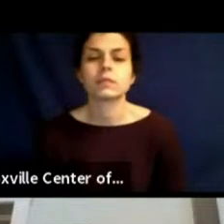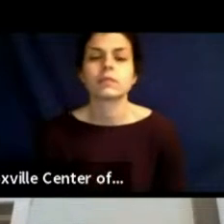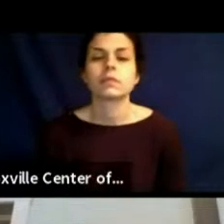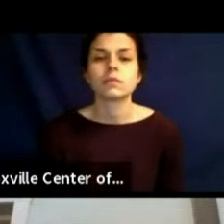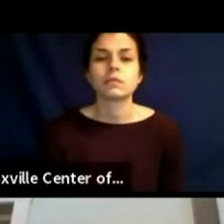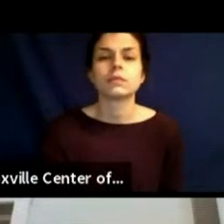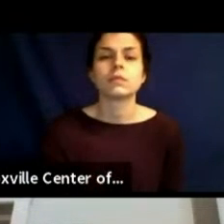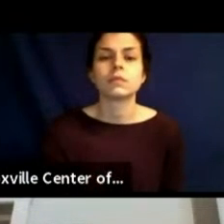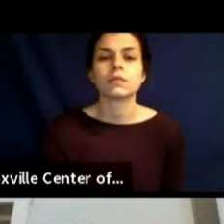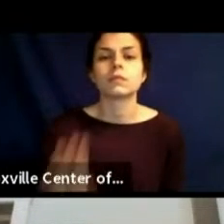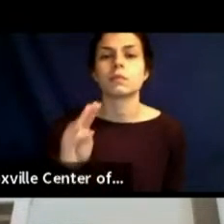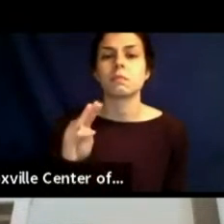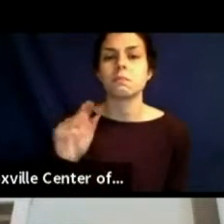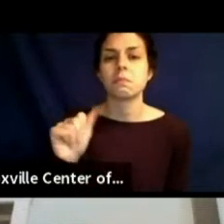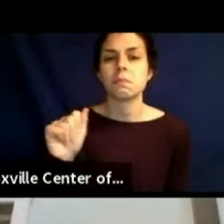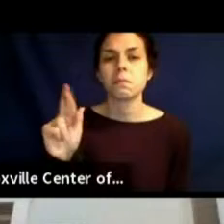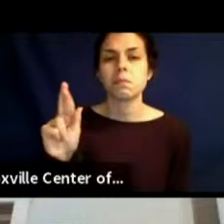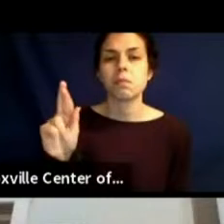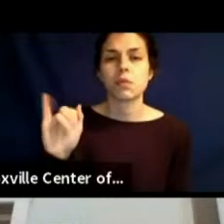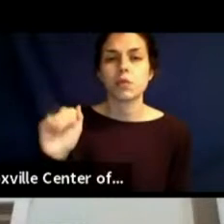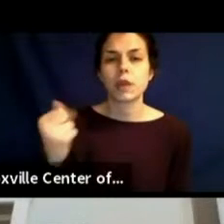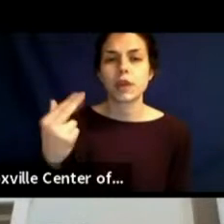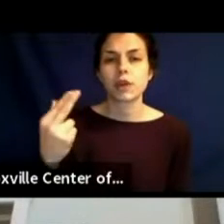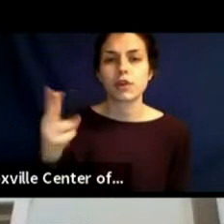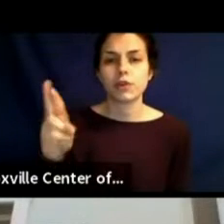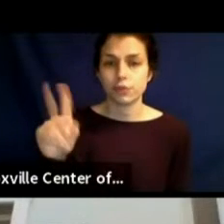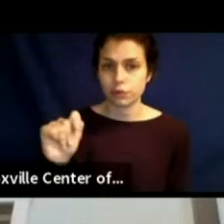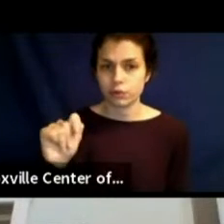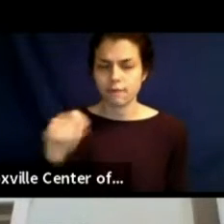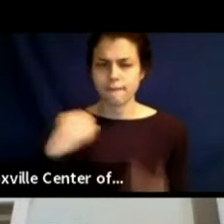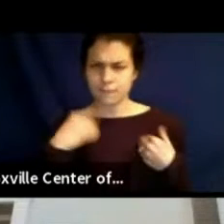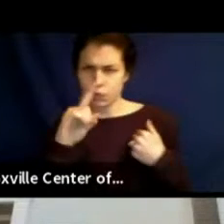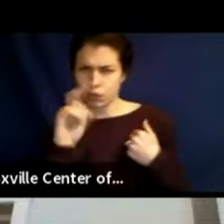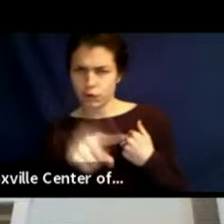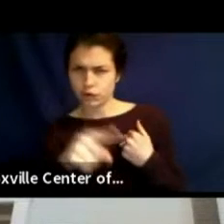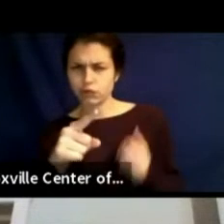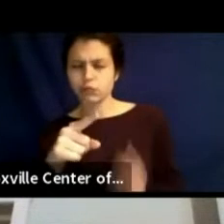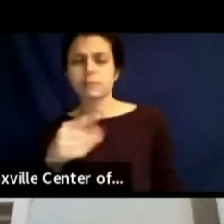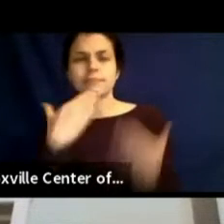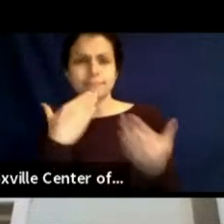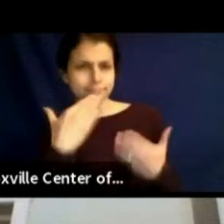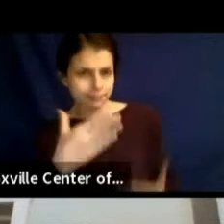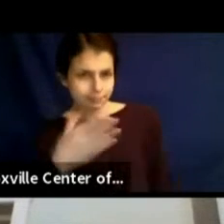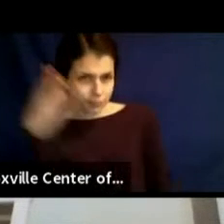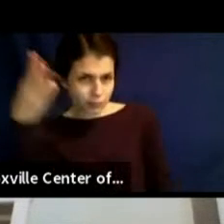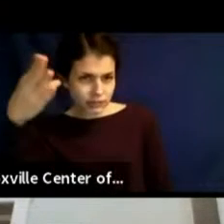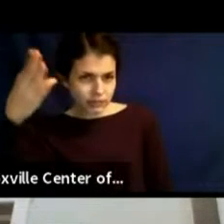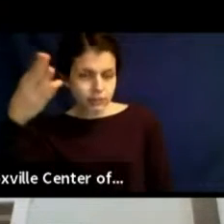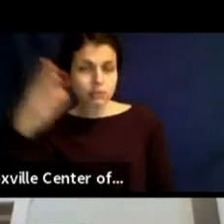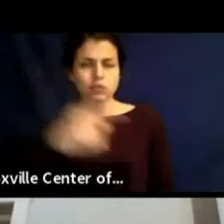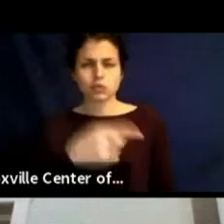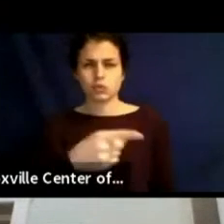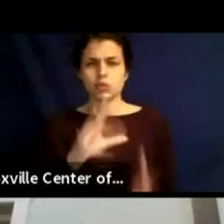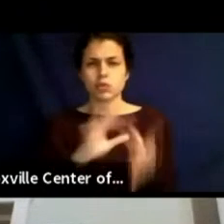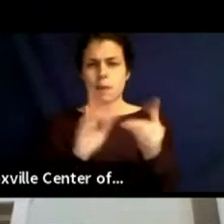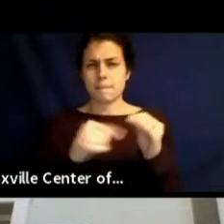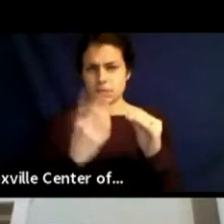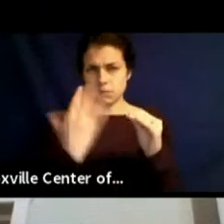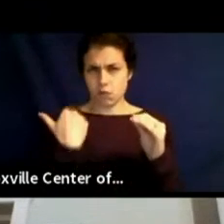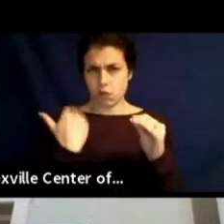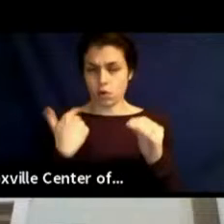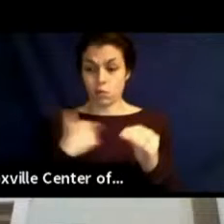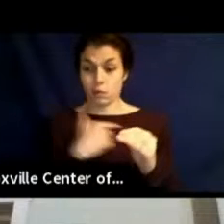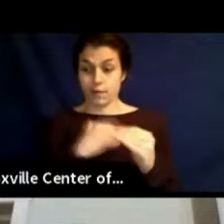This is Maria. I have a question for you, Dr. Shamia, and thank you for your presentation. You have mentioned in the past, and those of us who've been in healthcare know